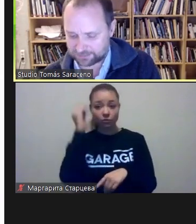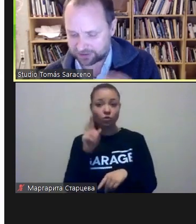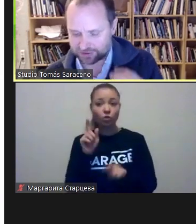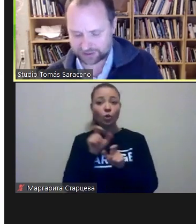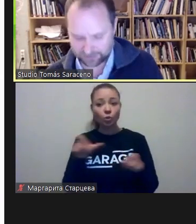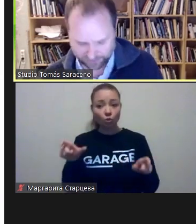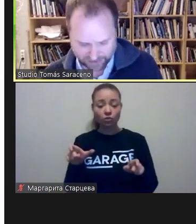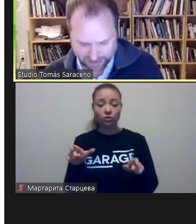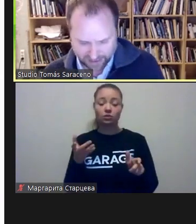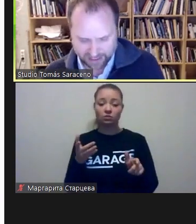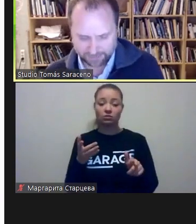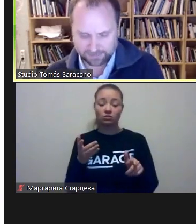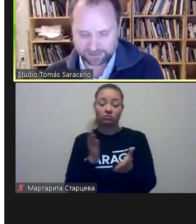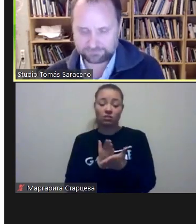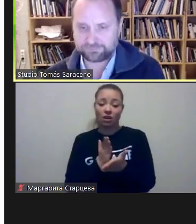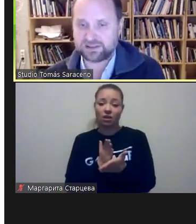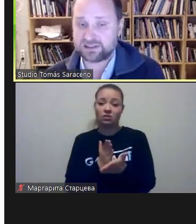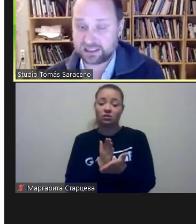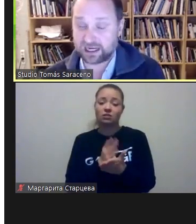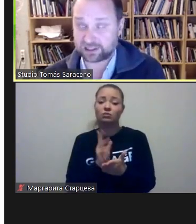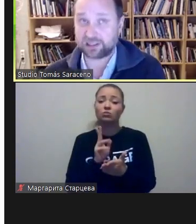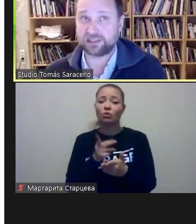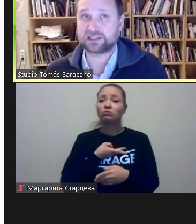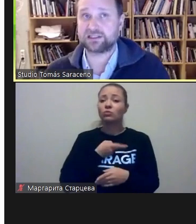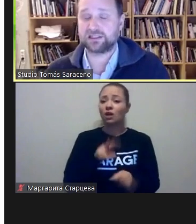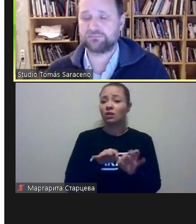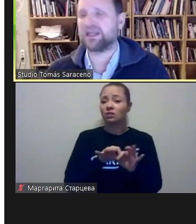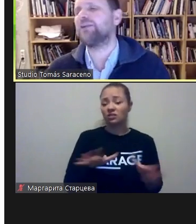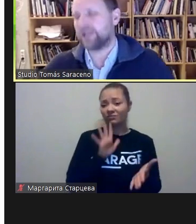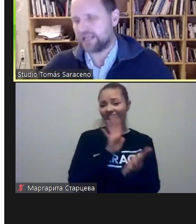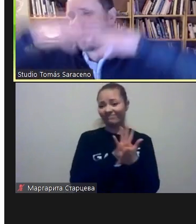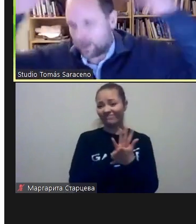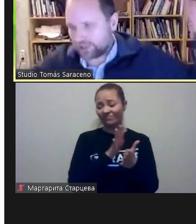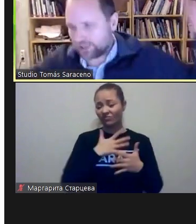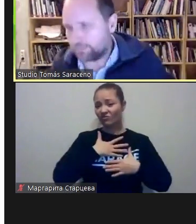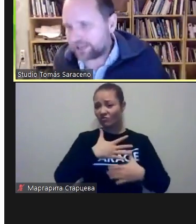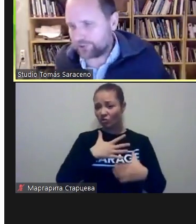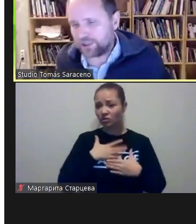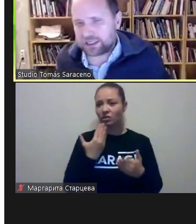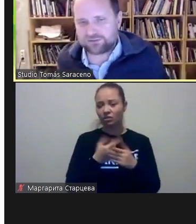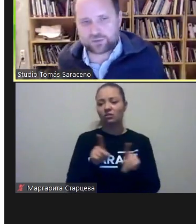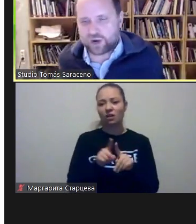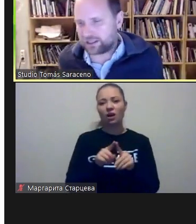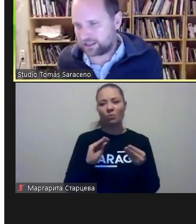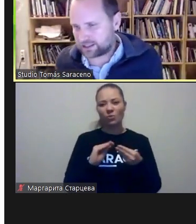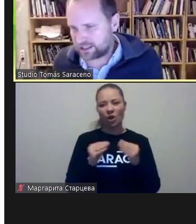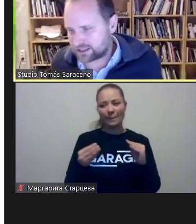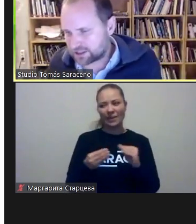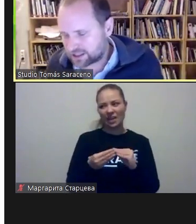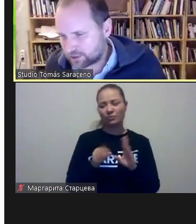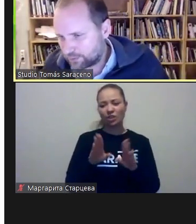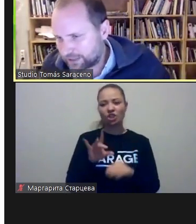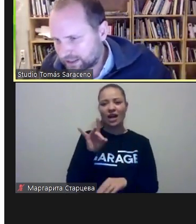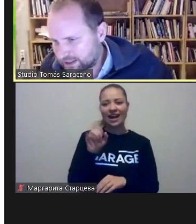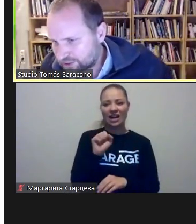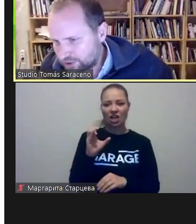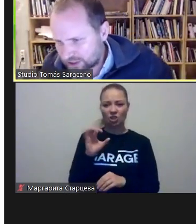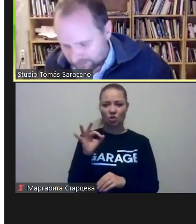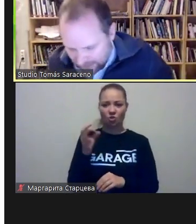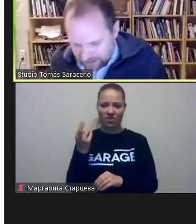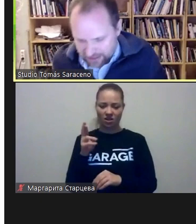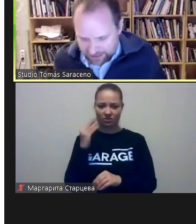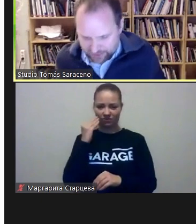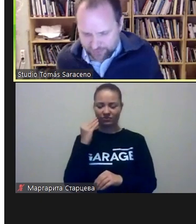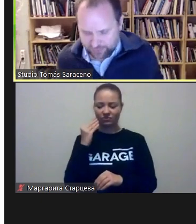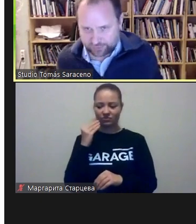rationalized because, you know, currently in this, anyway, I will go back to a kind of a wider scope, but I think so,